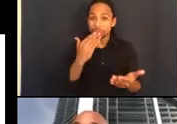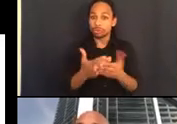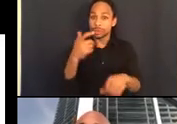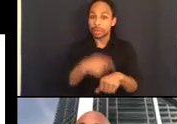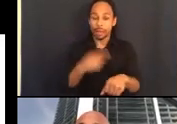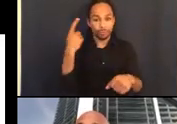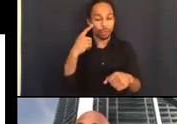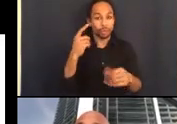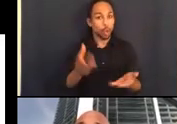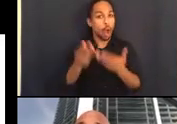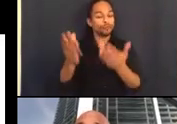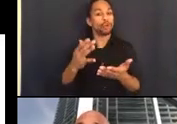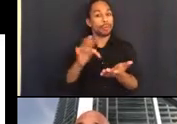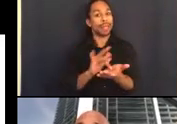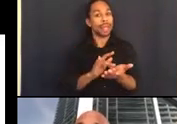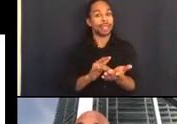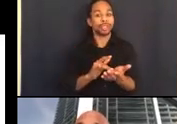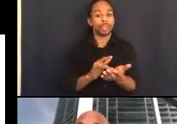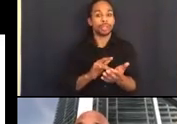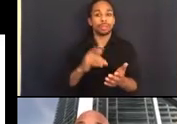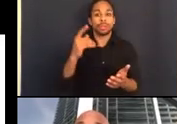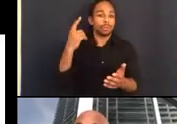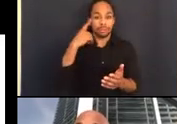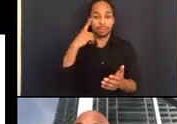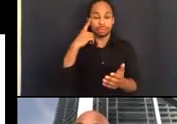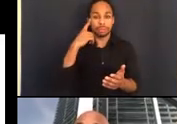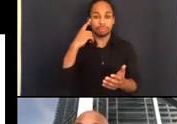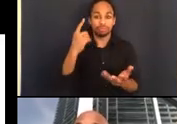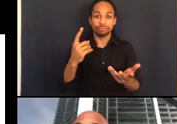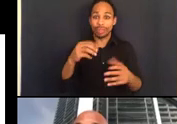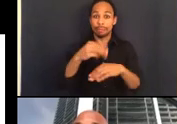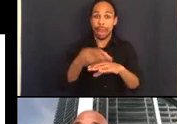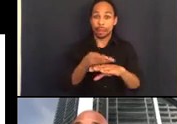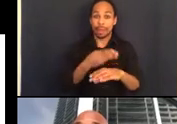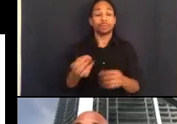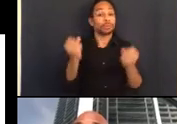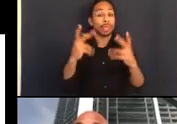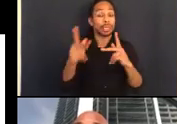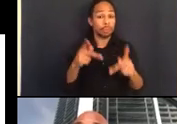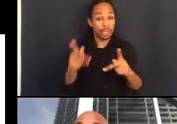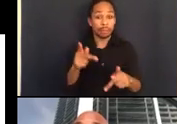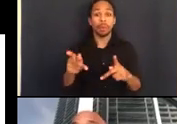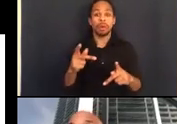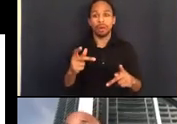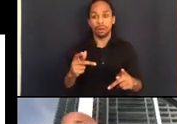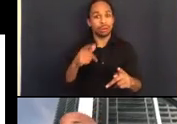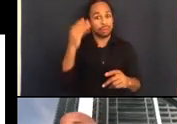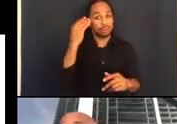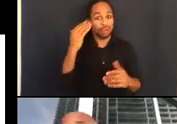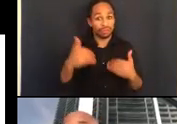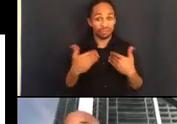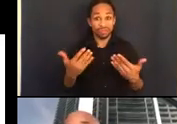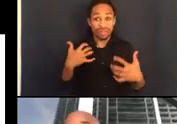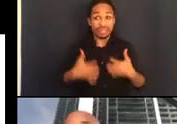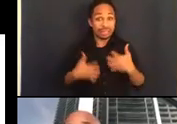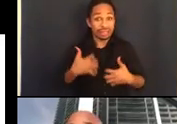disorder. People are very much triggered by all of the anxiety that we all feel surrounding COVID. So it's people who were in